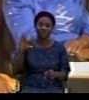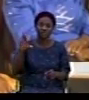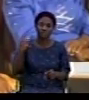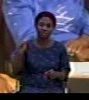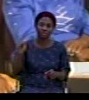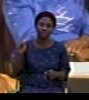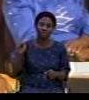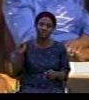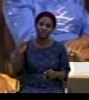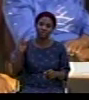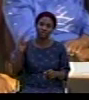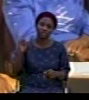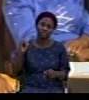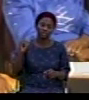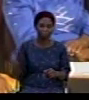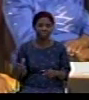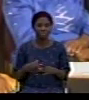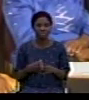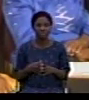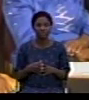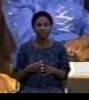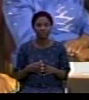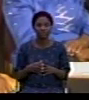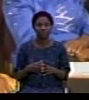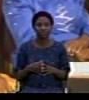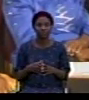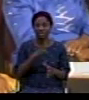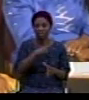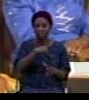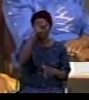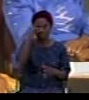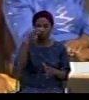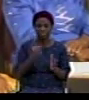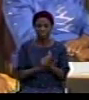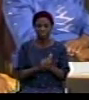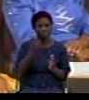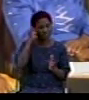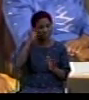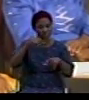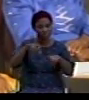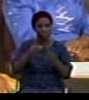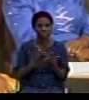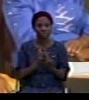he had to go through a medical surgery